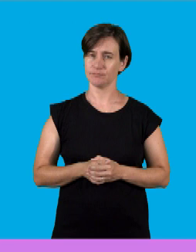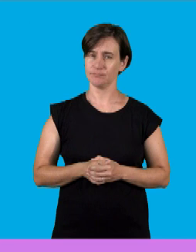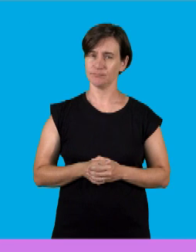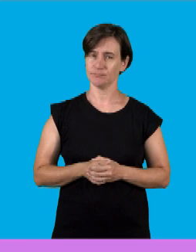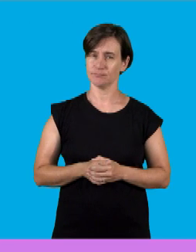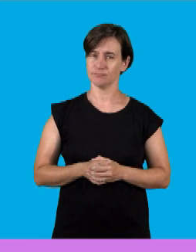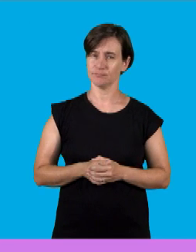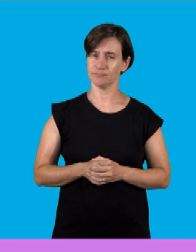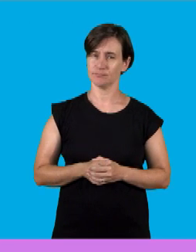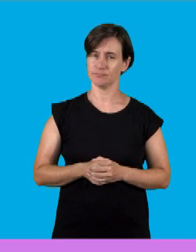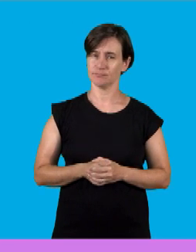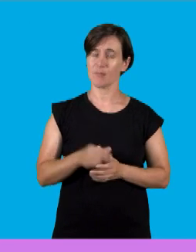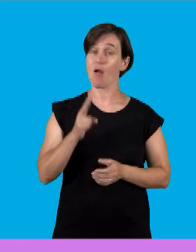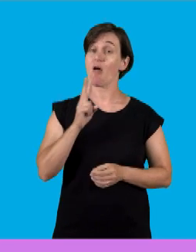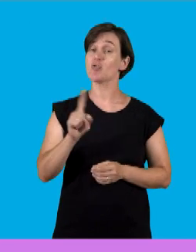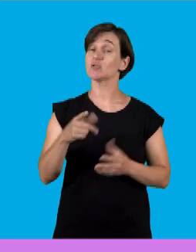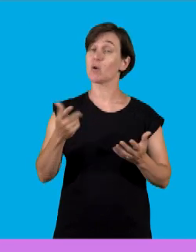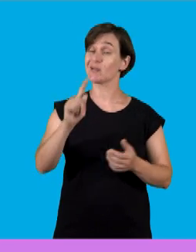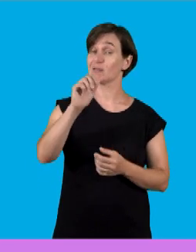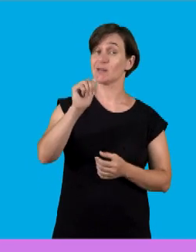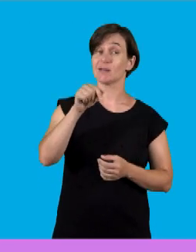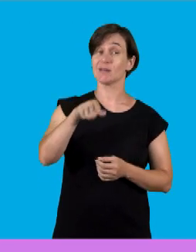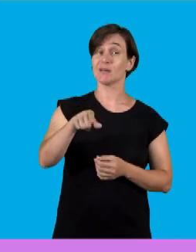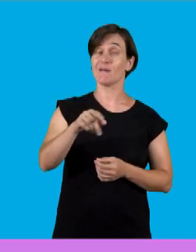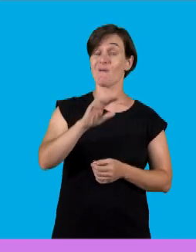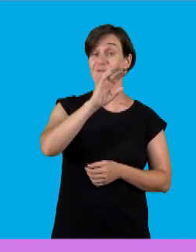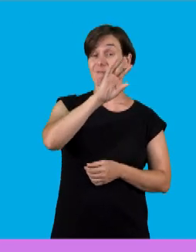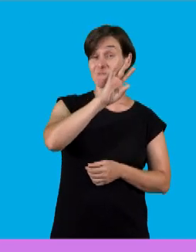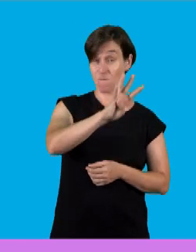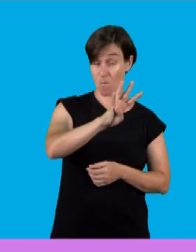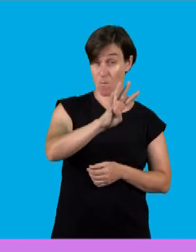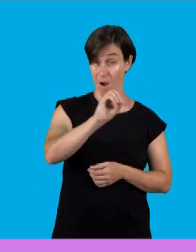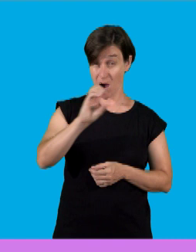201,763 rand and 73 cents will give me my tax of